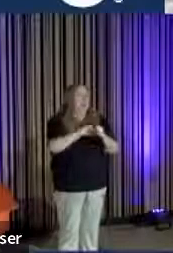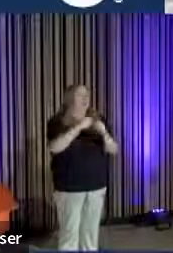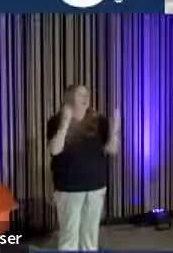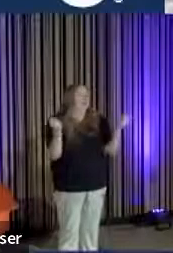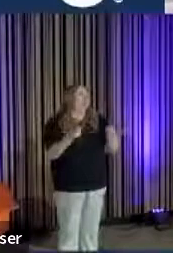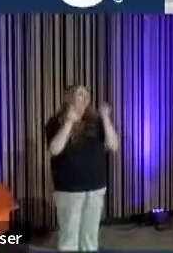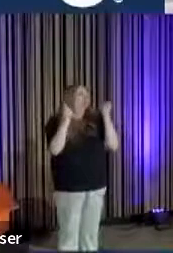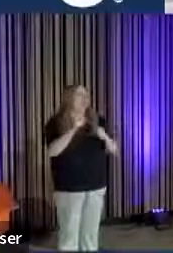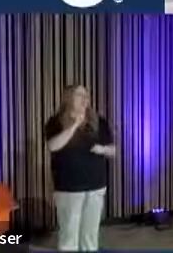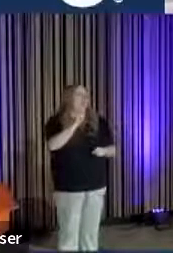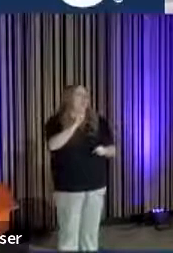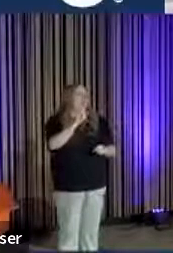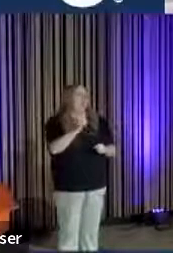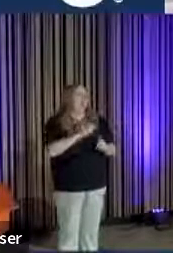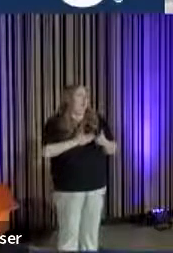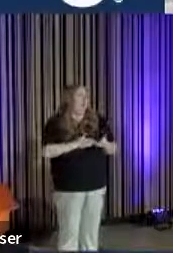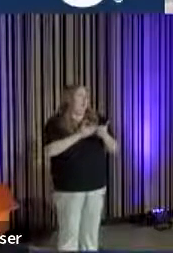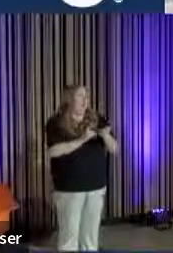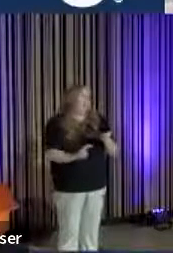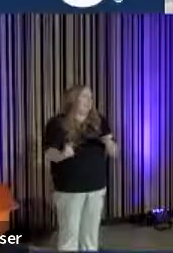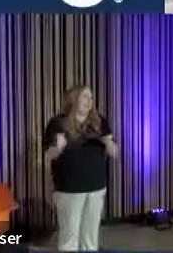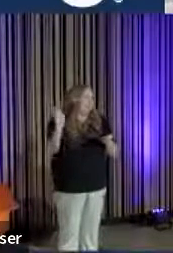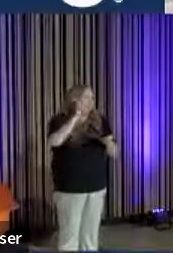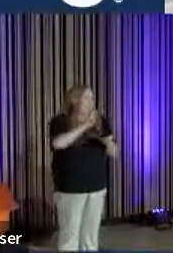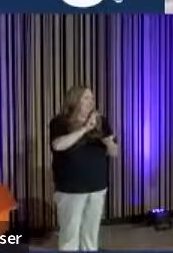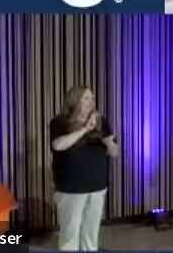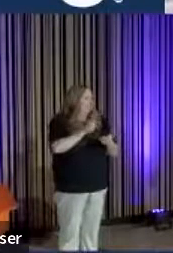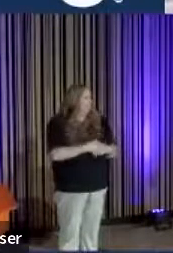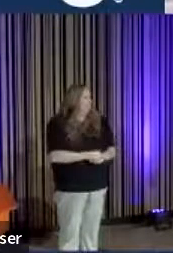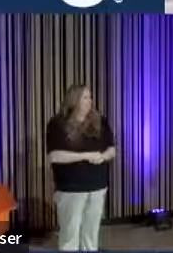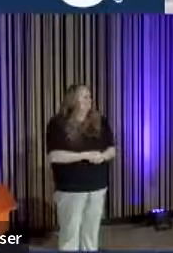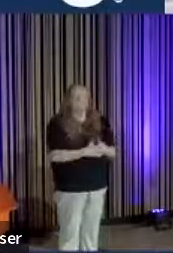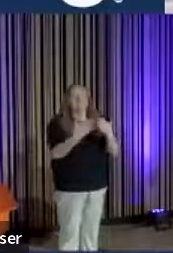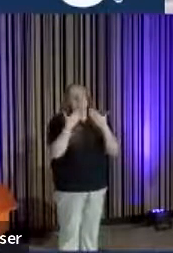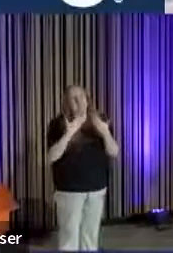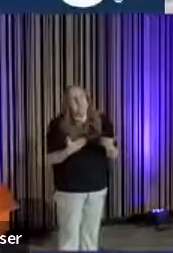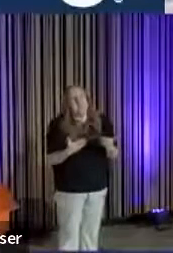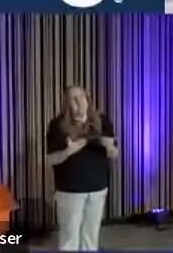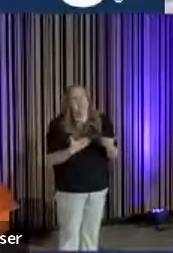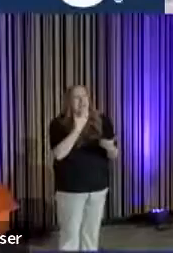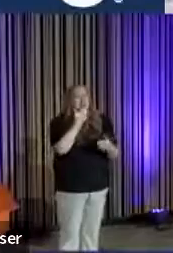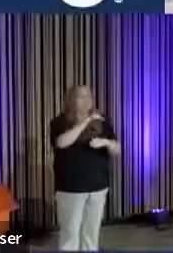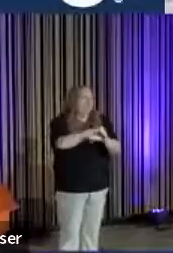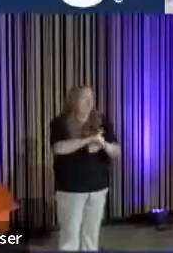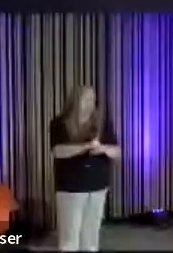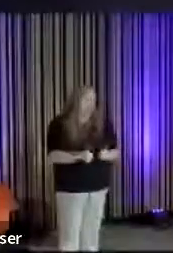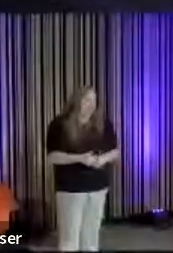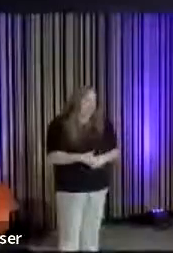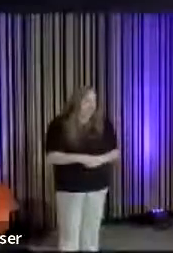far, and take you around the world again. Thank you. Have a good evening.